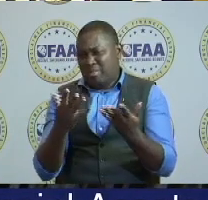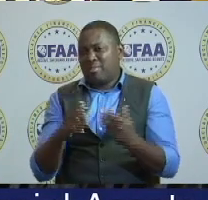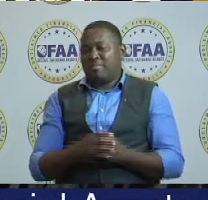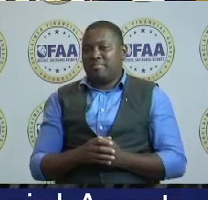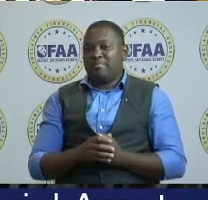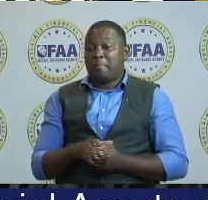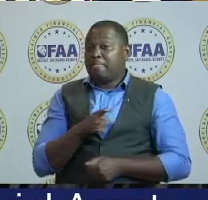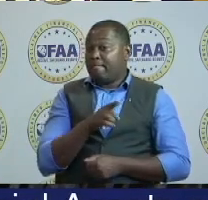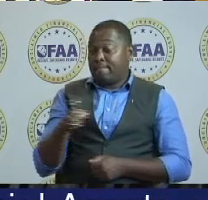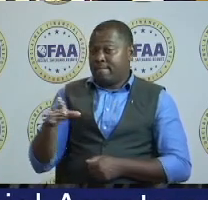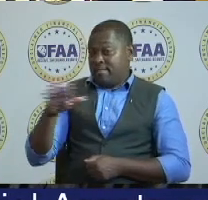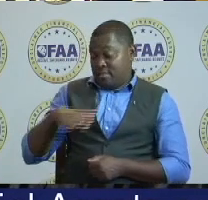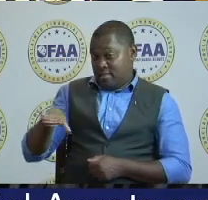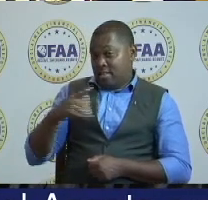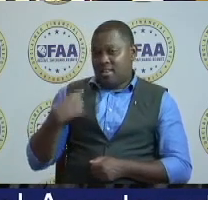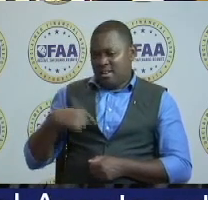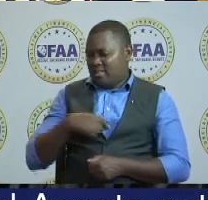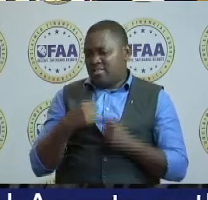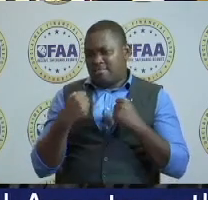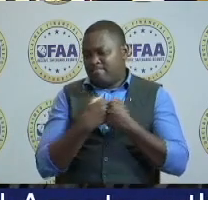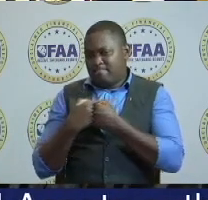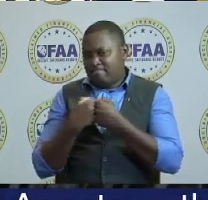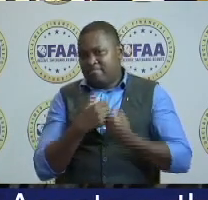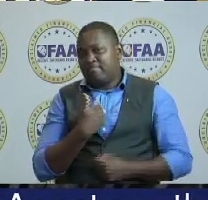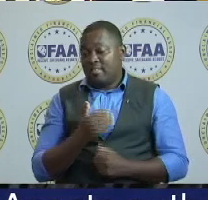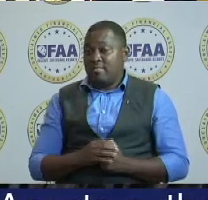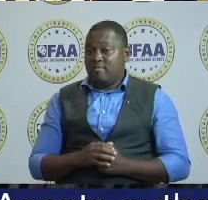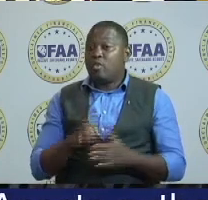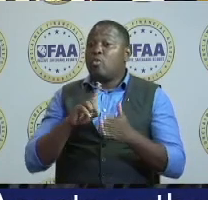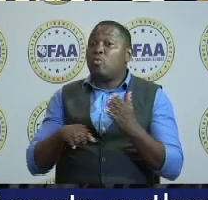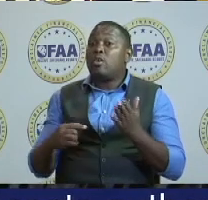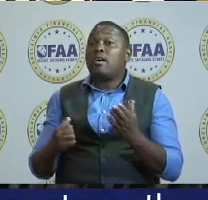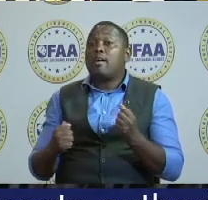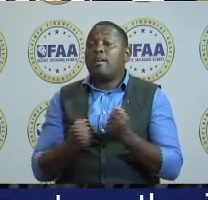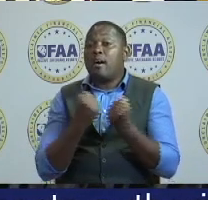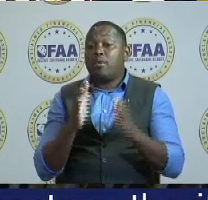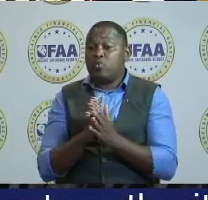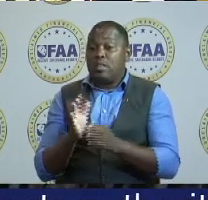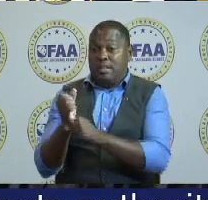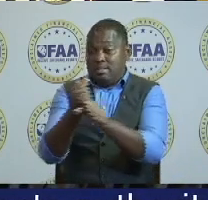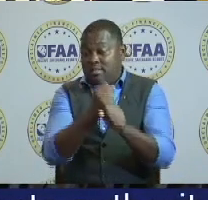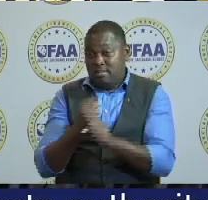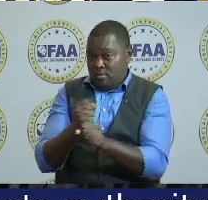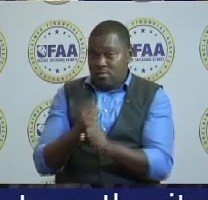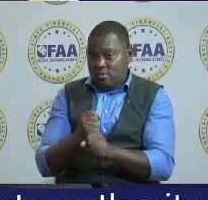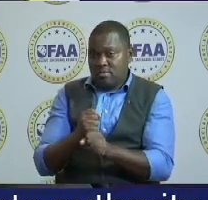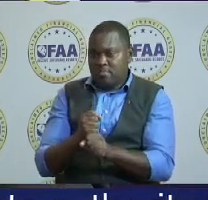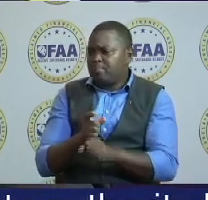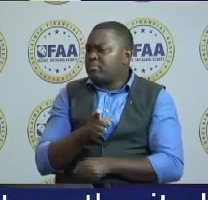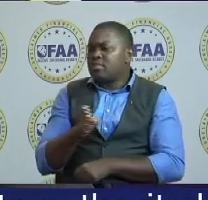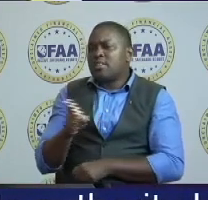Yeah, that's an area we've been grappling with, because what happens with the SACOs, unlike a